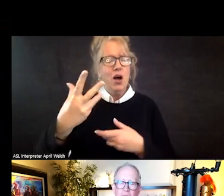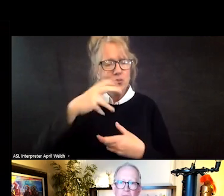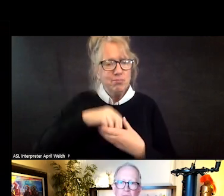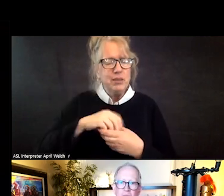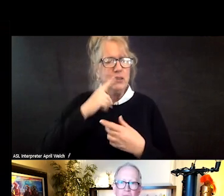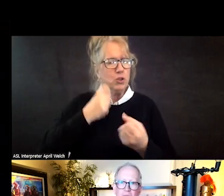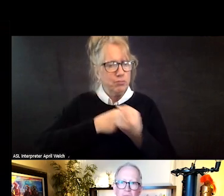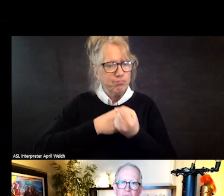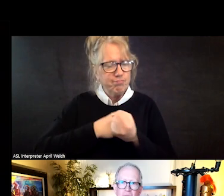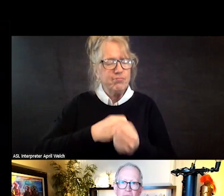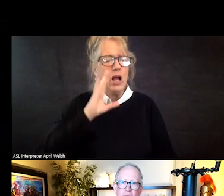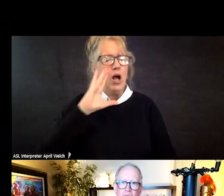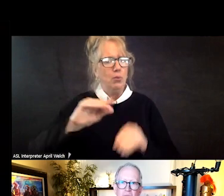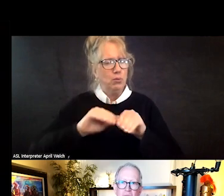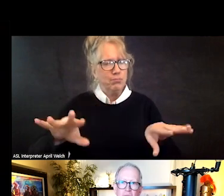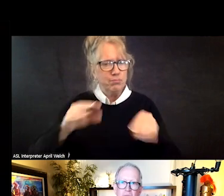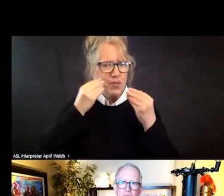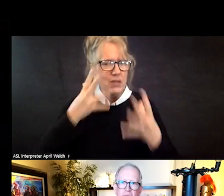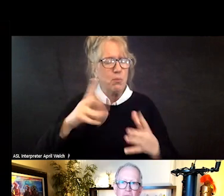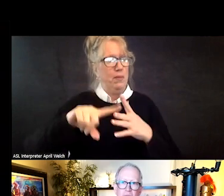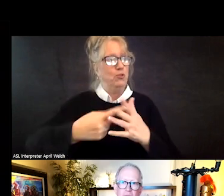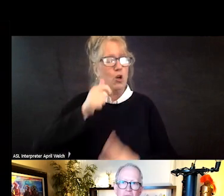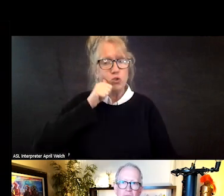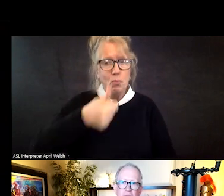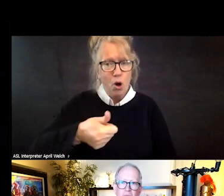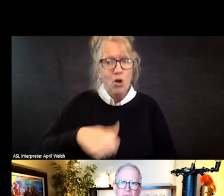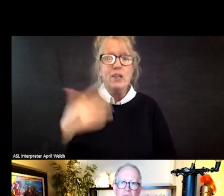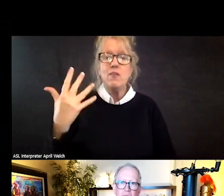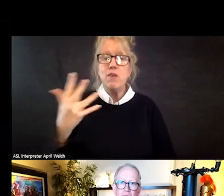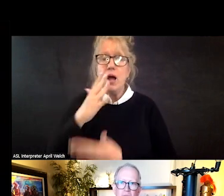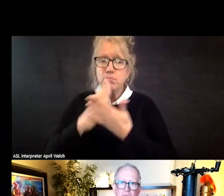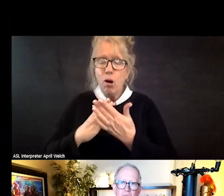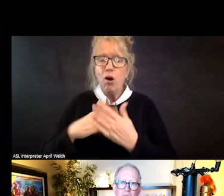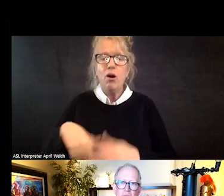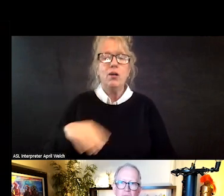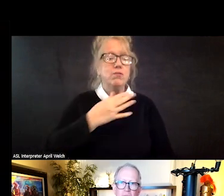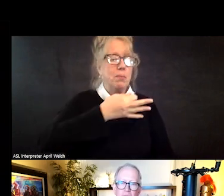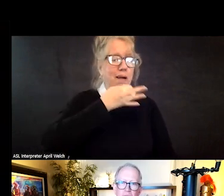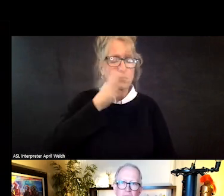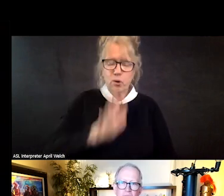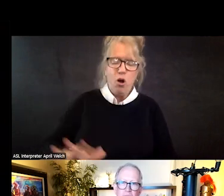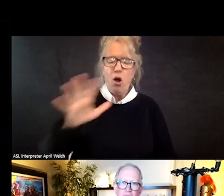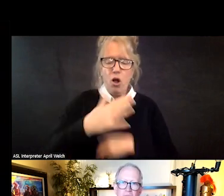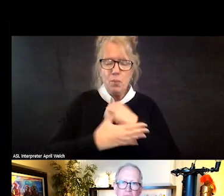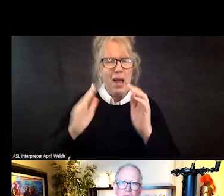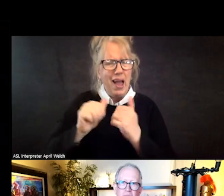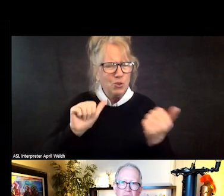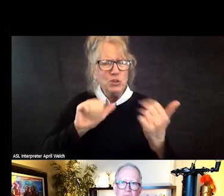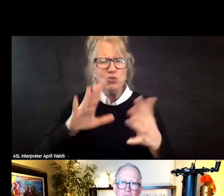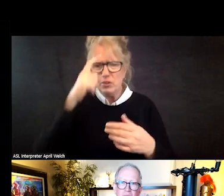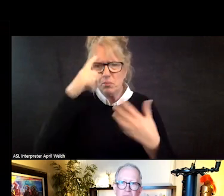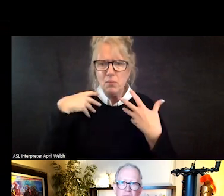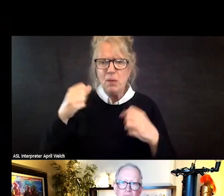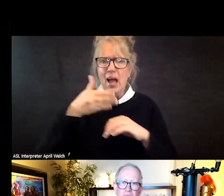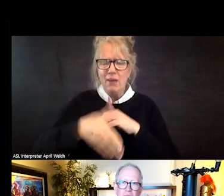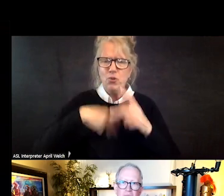So I'll send you guys that information because that starts tomorrow. It's a 5-part series from, experts all across the country on how do we address mental health after disasters